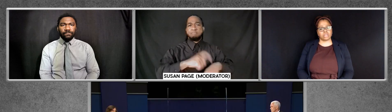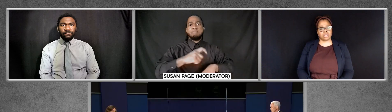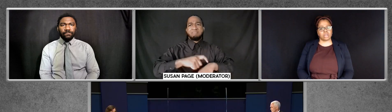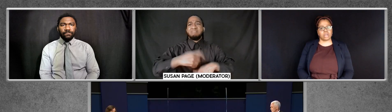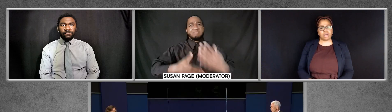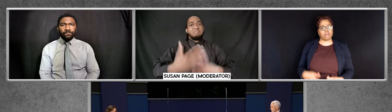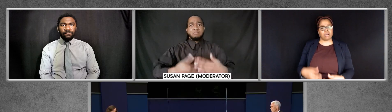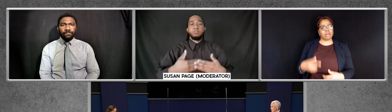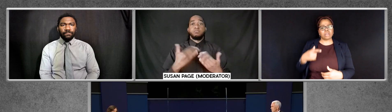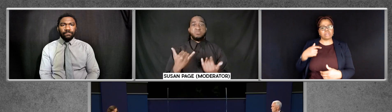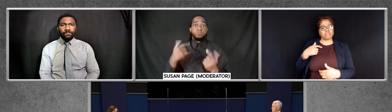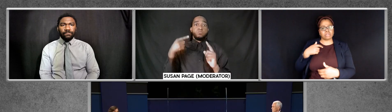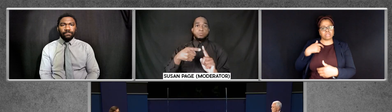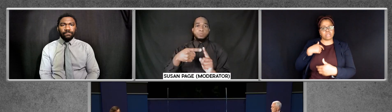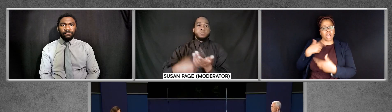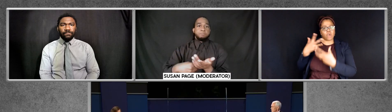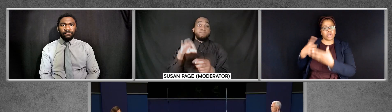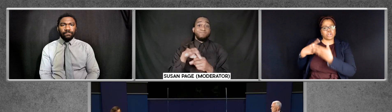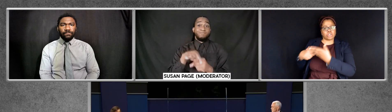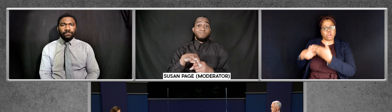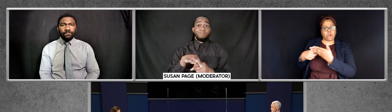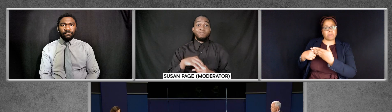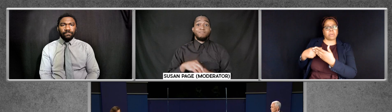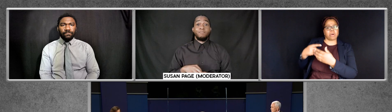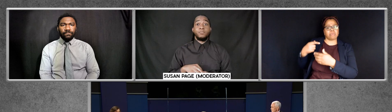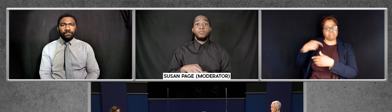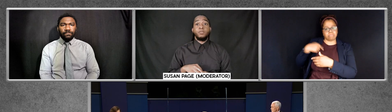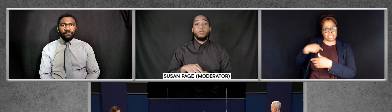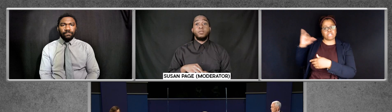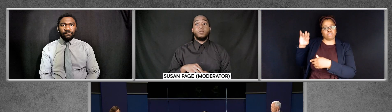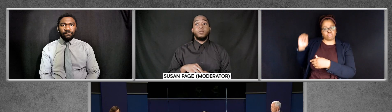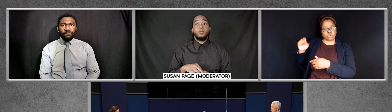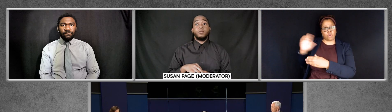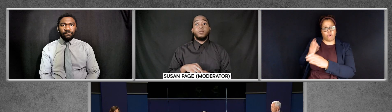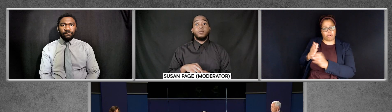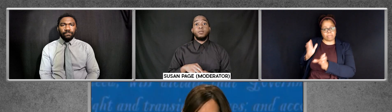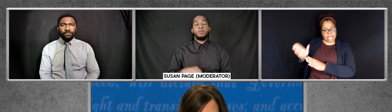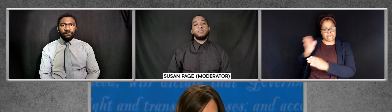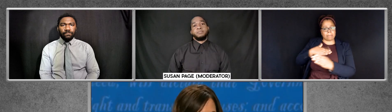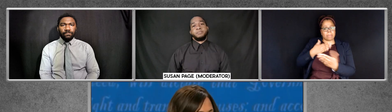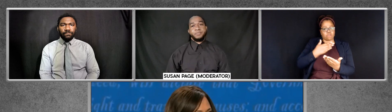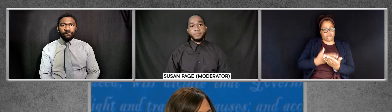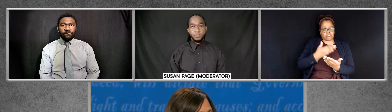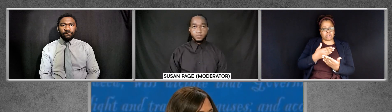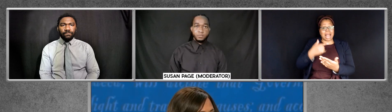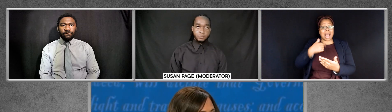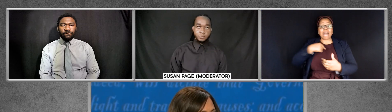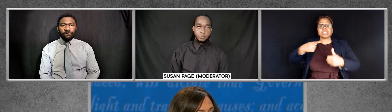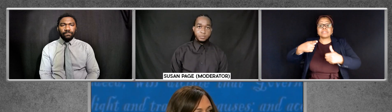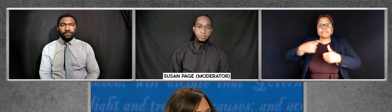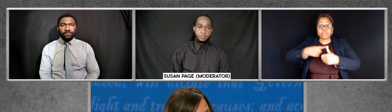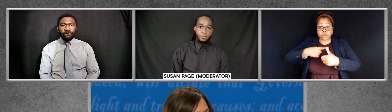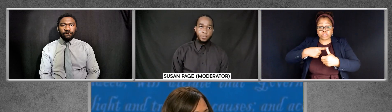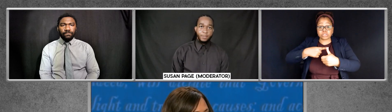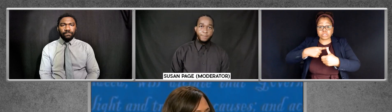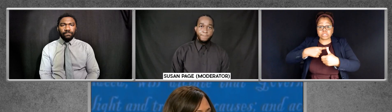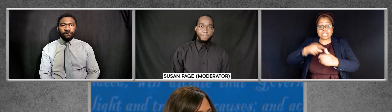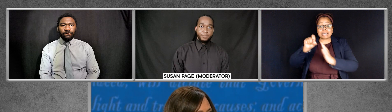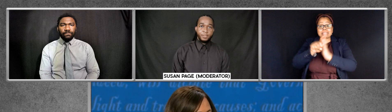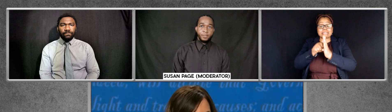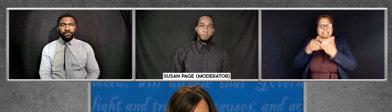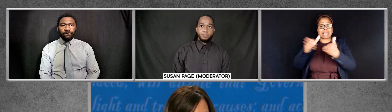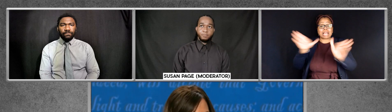talk about the connection between what Joe and I will do and my record, which includes I was the first statewide officer